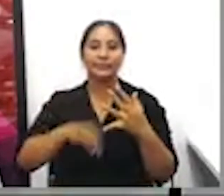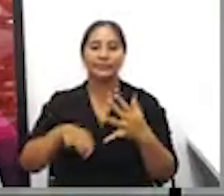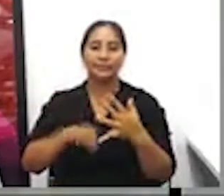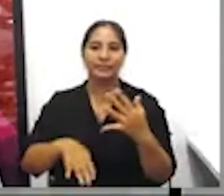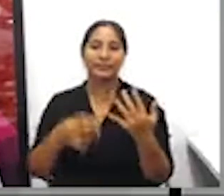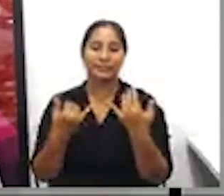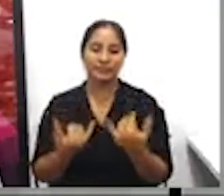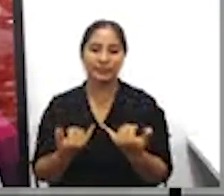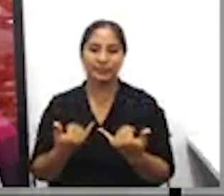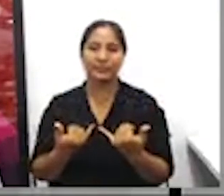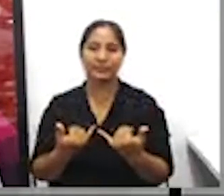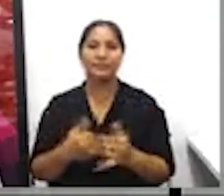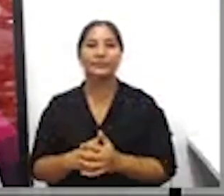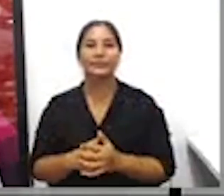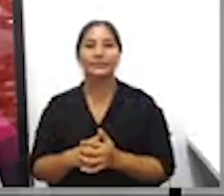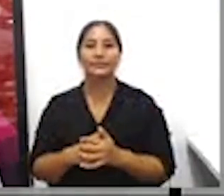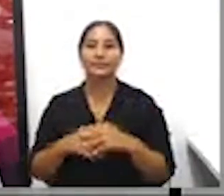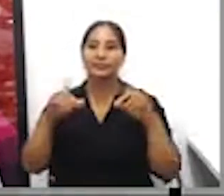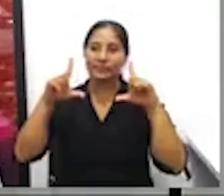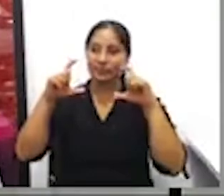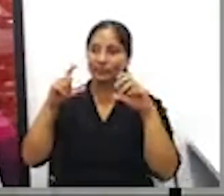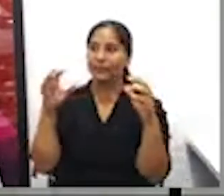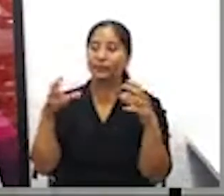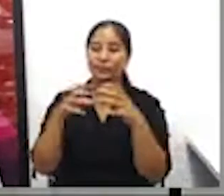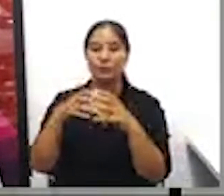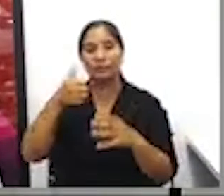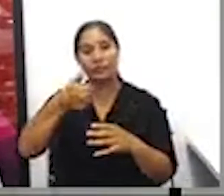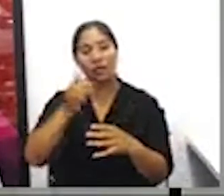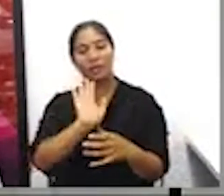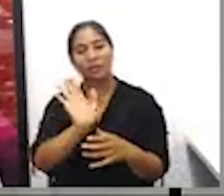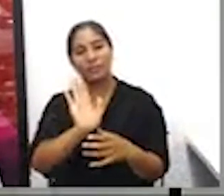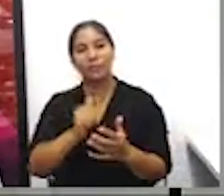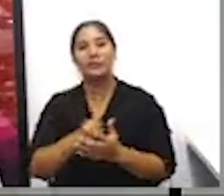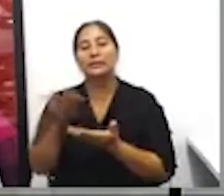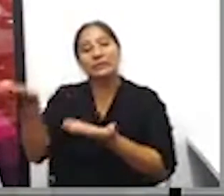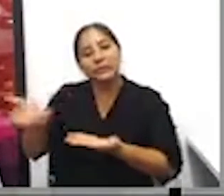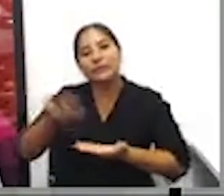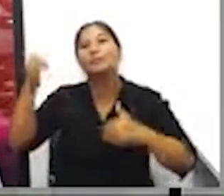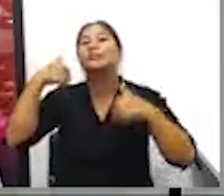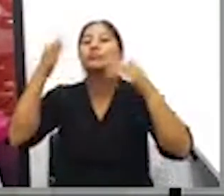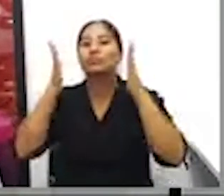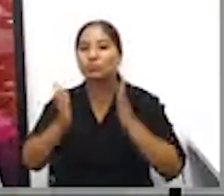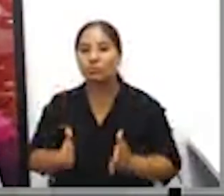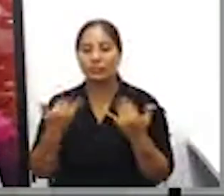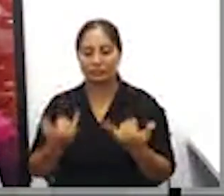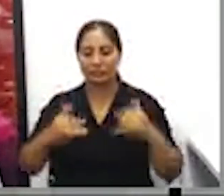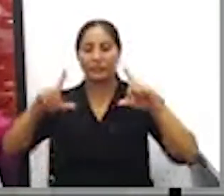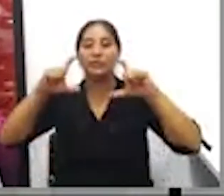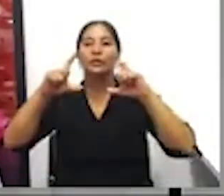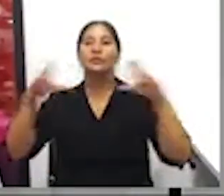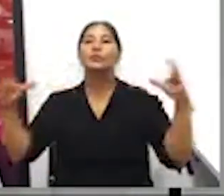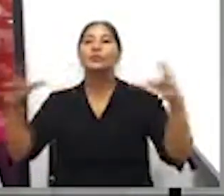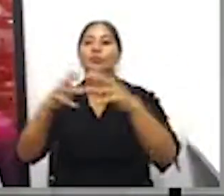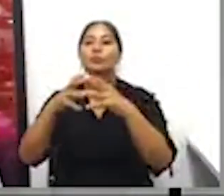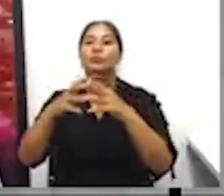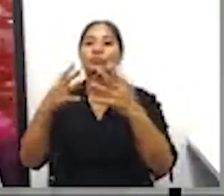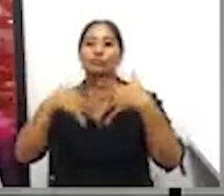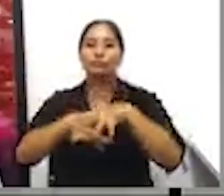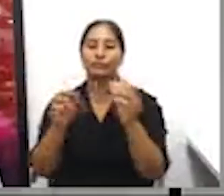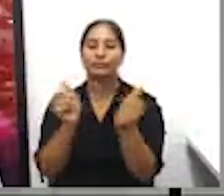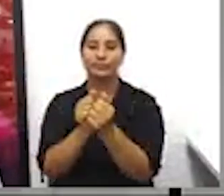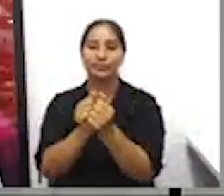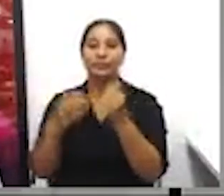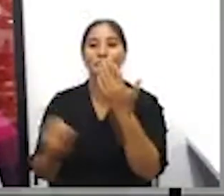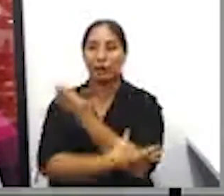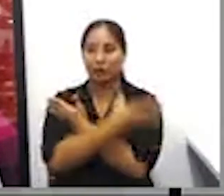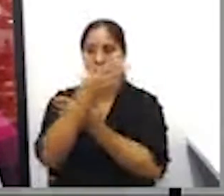welcome everyone to a photo session. So we will have a group photo together with our special guest back there with our